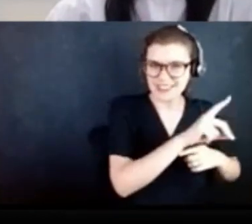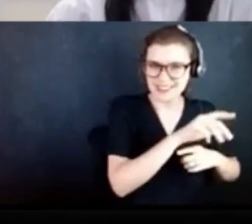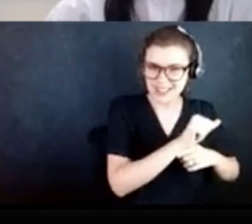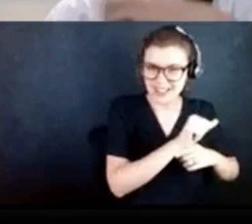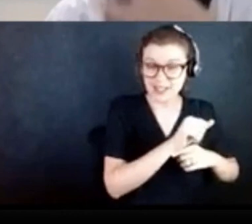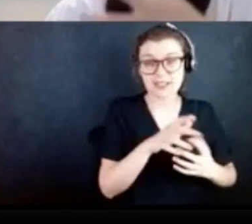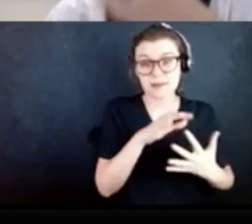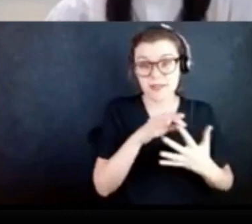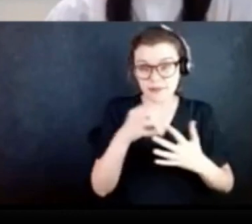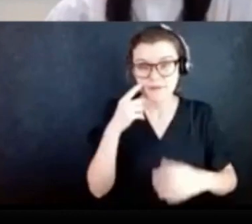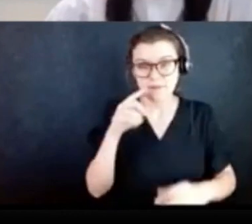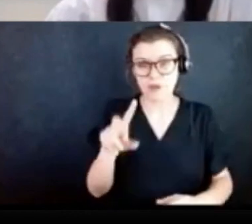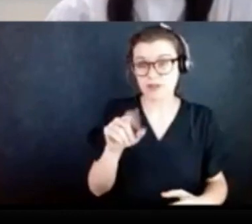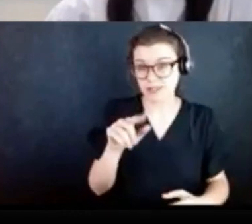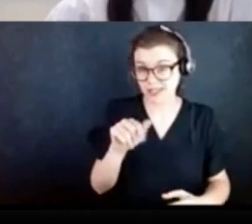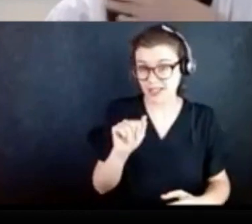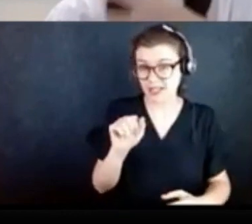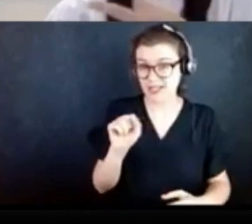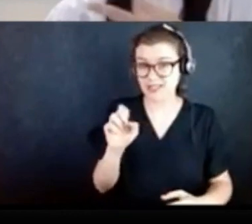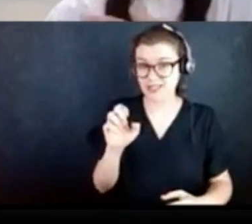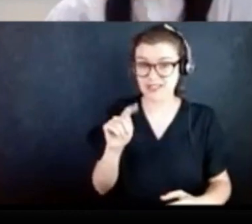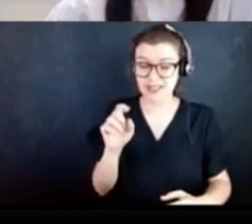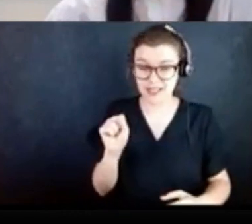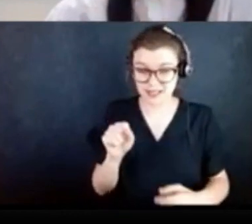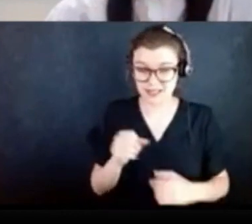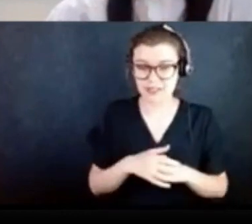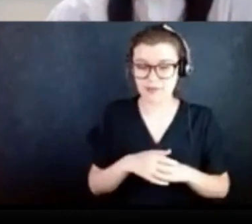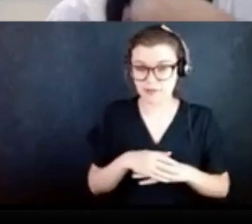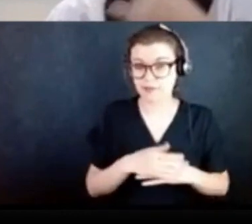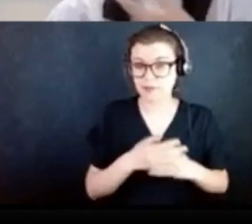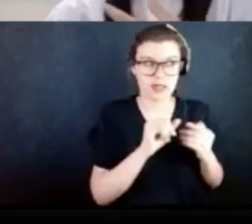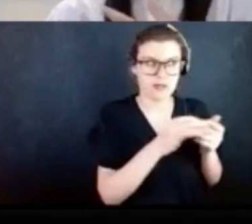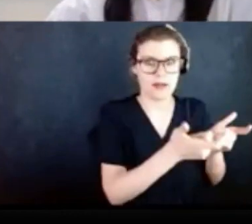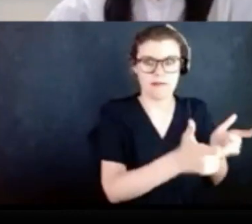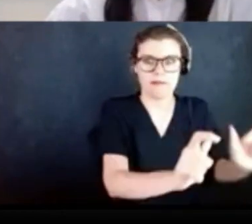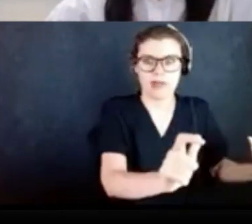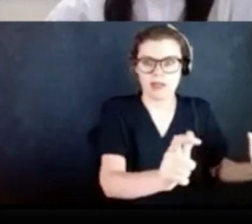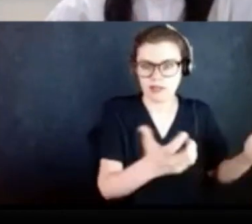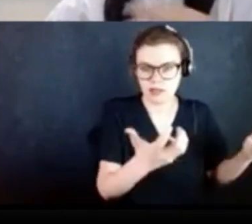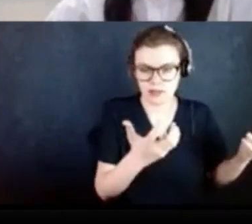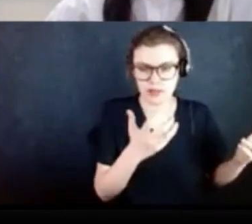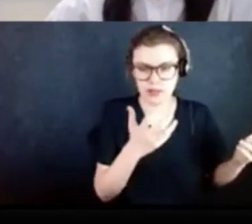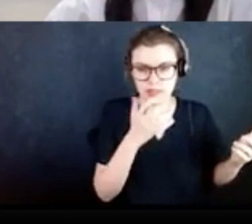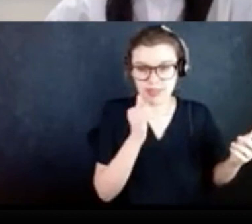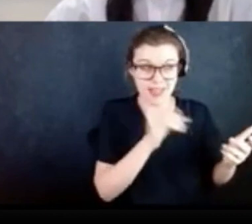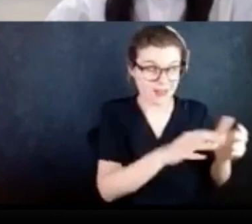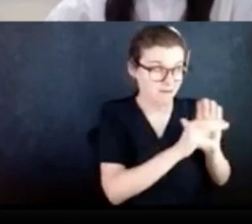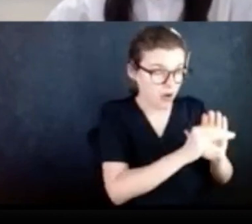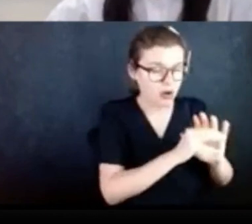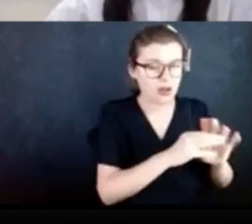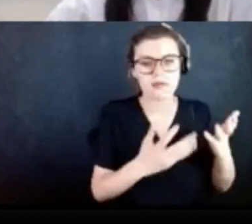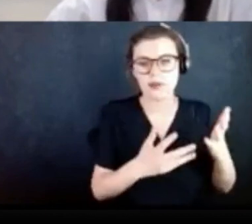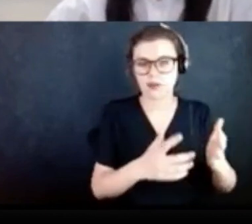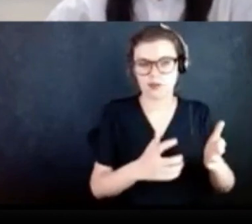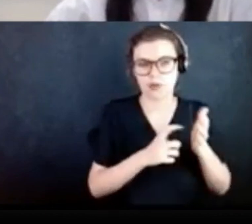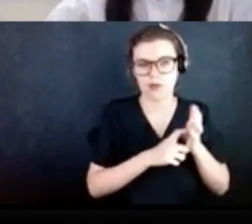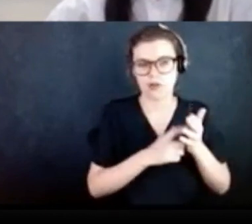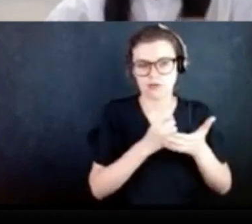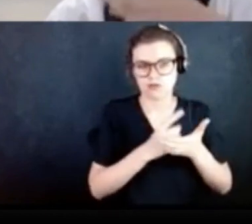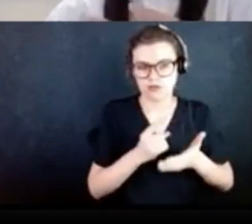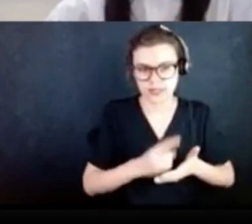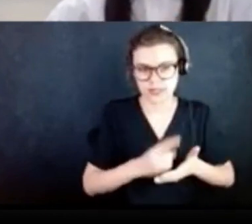sets. And if it's like a large data set with a complex model, it might take weeks for you to run just one